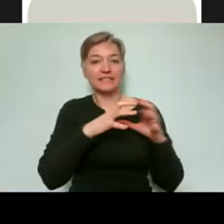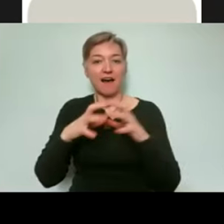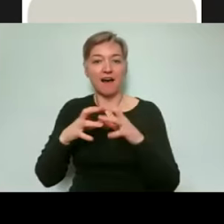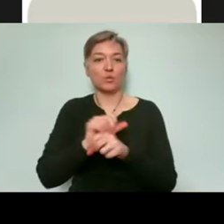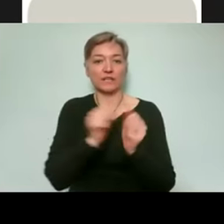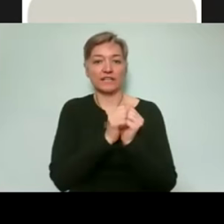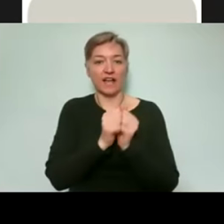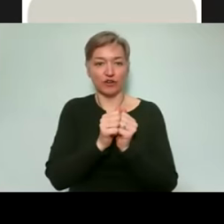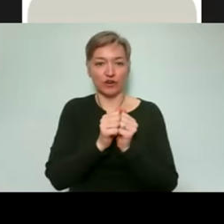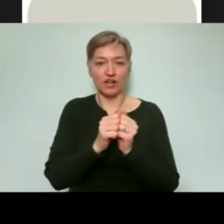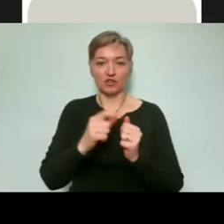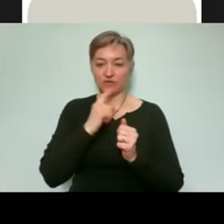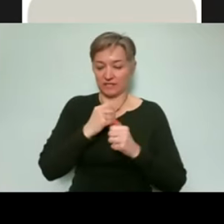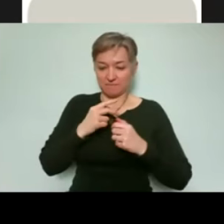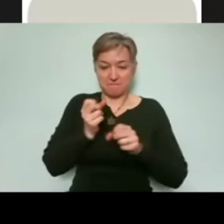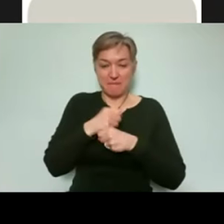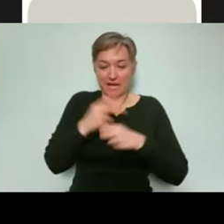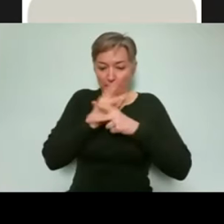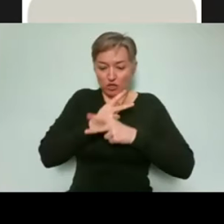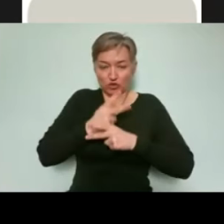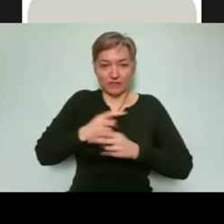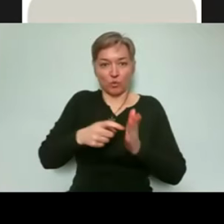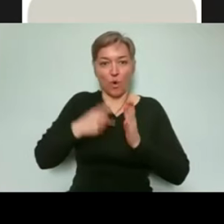the computations that are necessary for decision making.